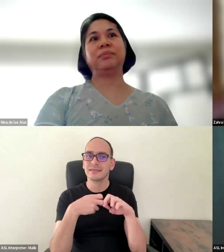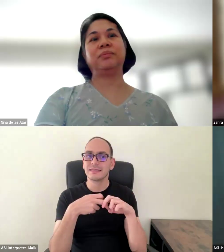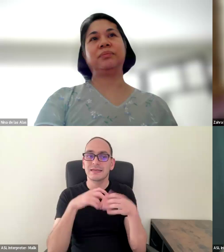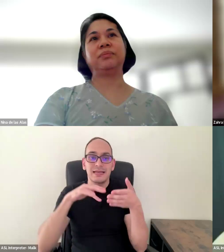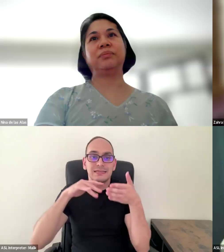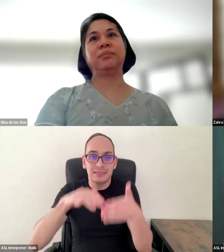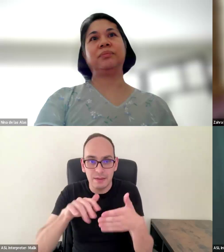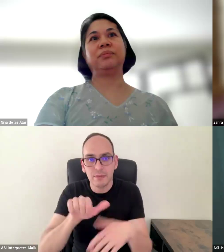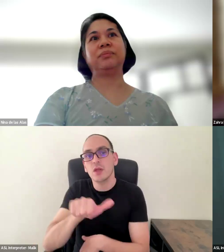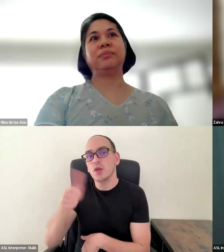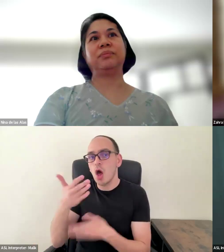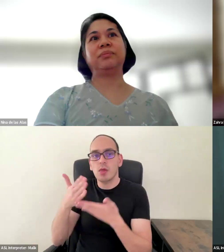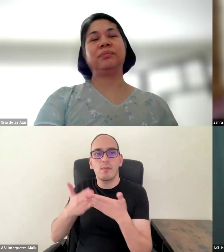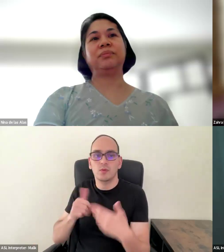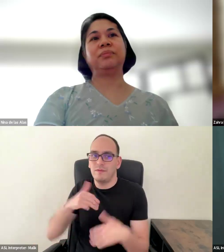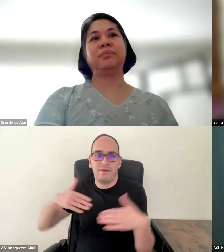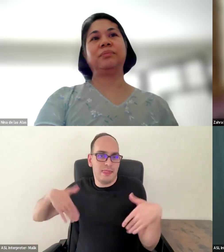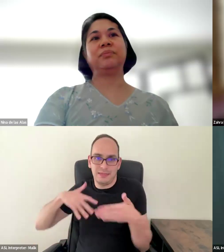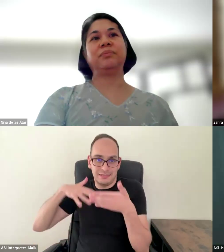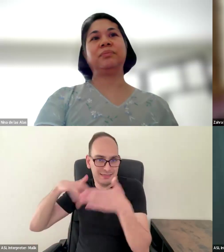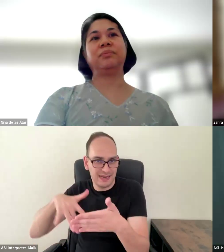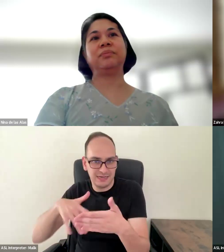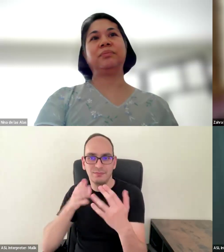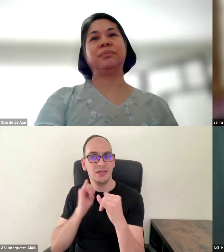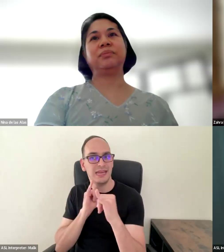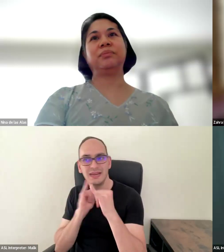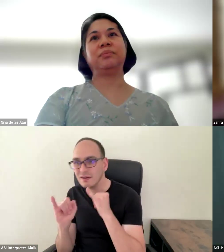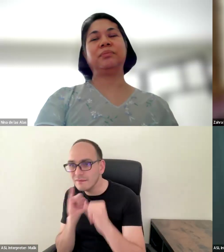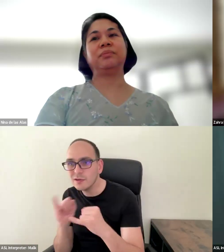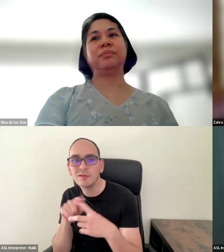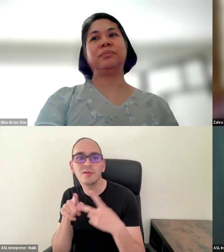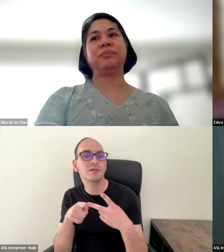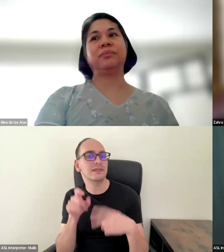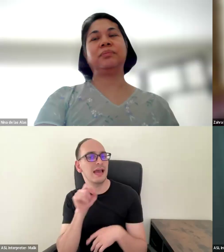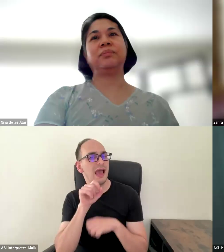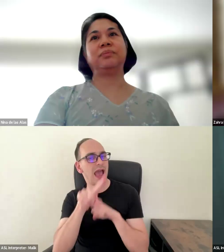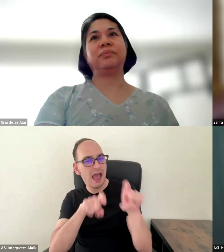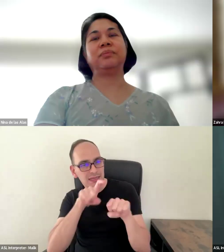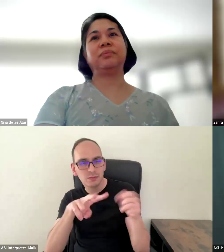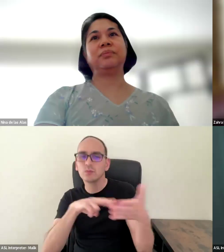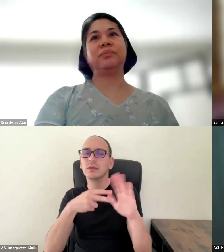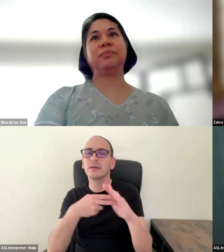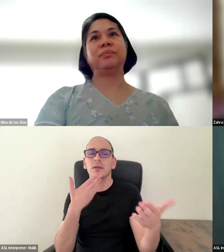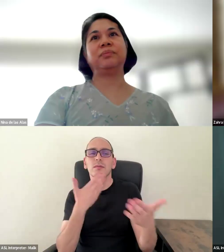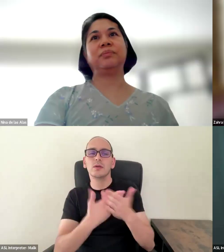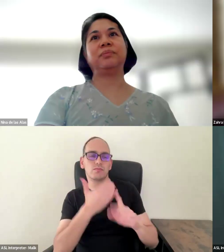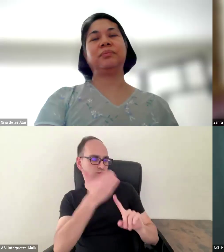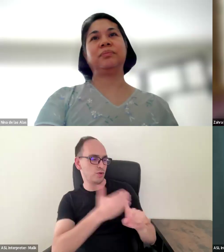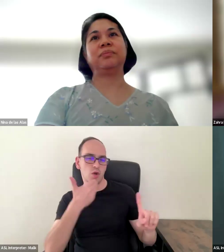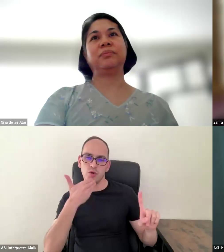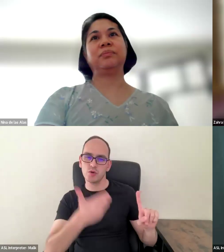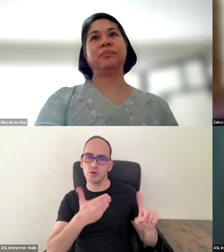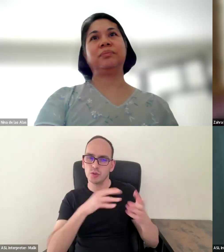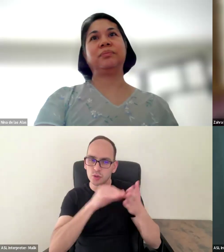then there's other aspects we haven't studied. So you can study them through interviews, asking students, what does it mean to be a good physics student, right? Like